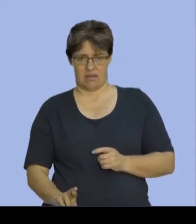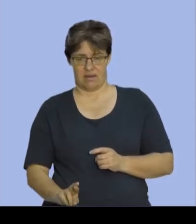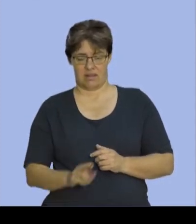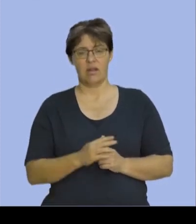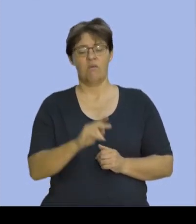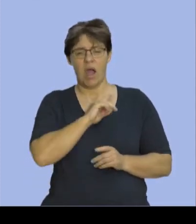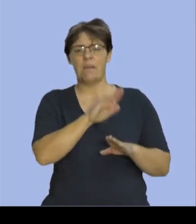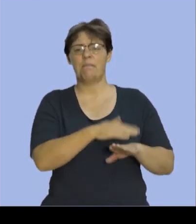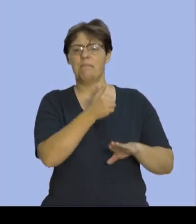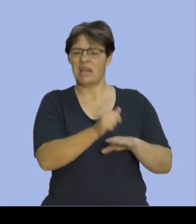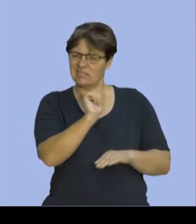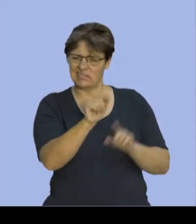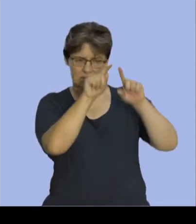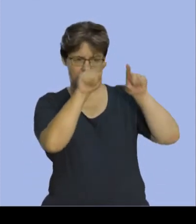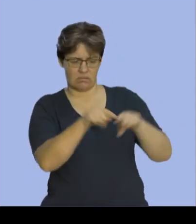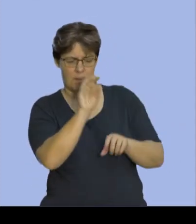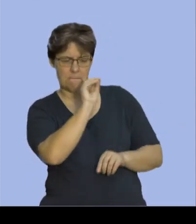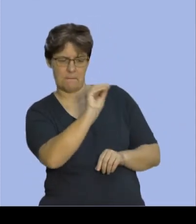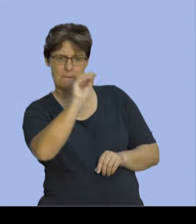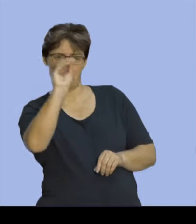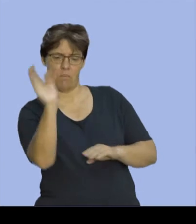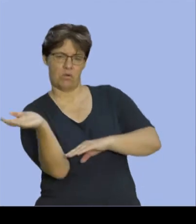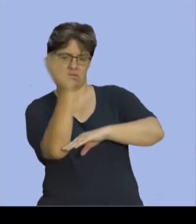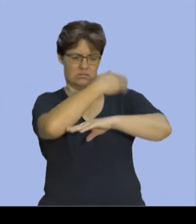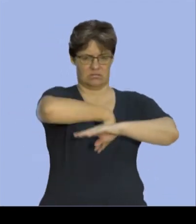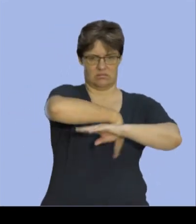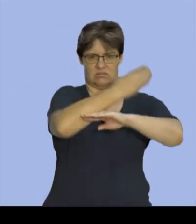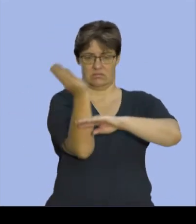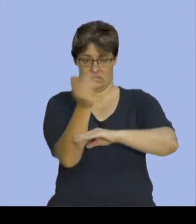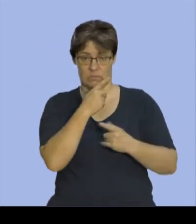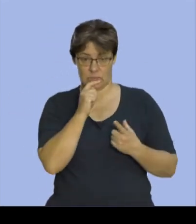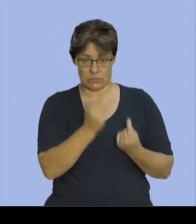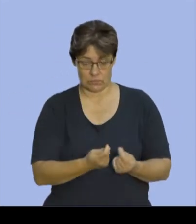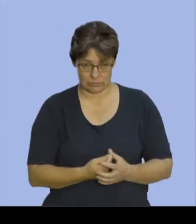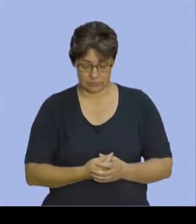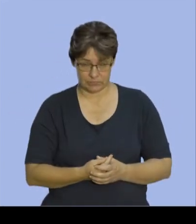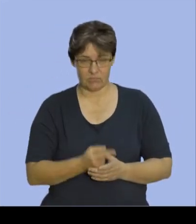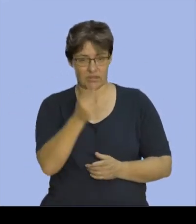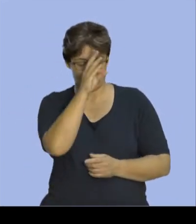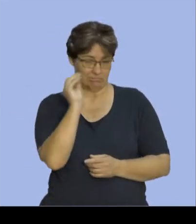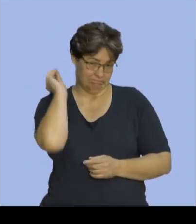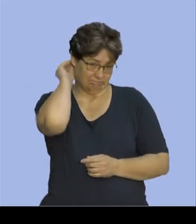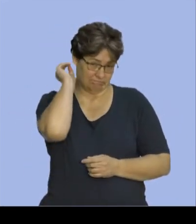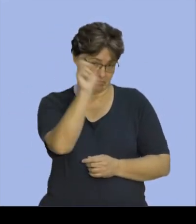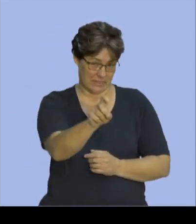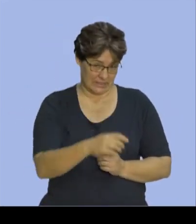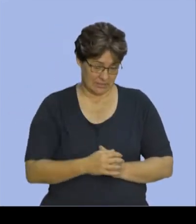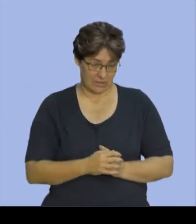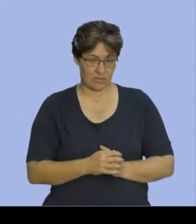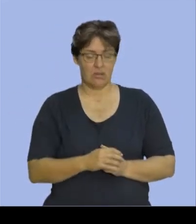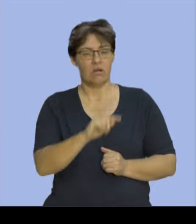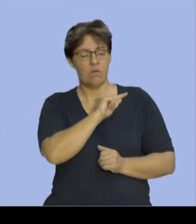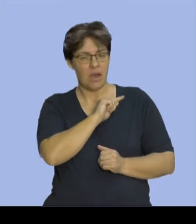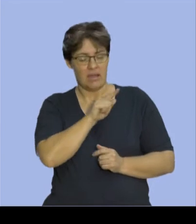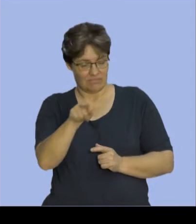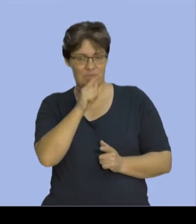the triangle that we are plotting on the Cartesian plane. So that's one thing that I need you guys to please remember, because that's what